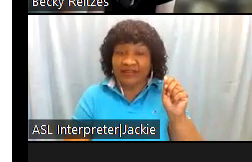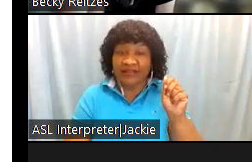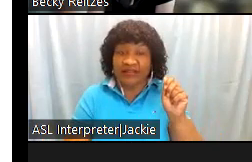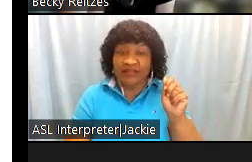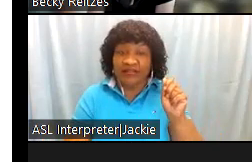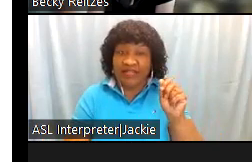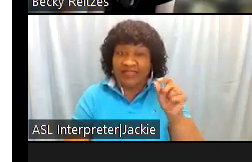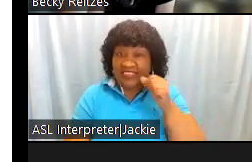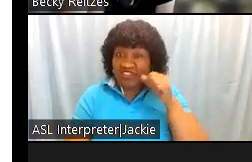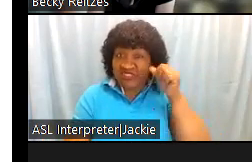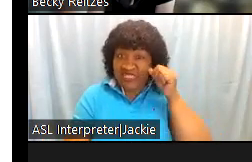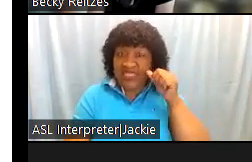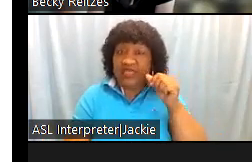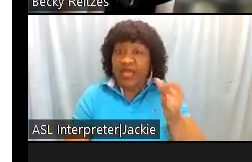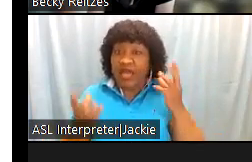as of yesterday,